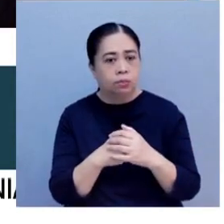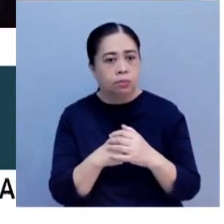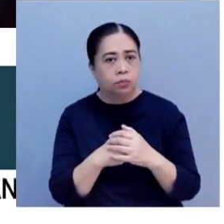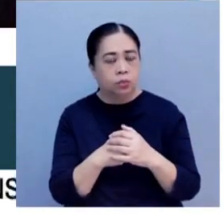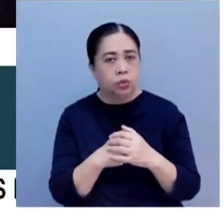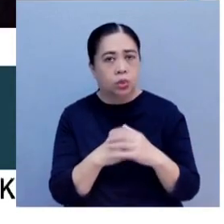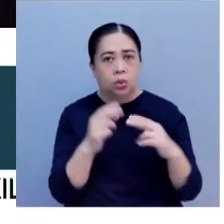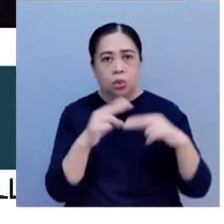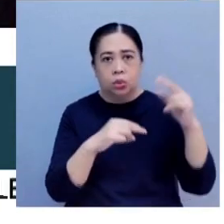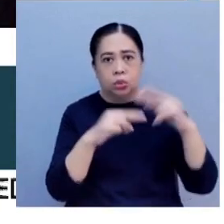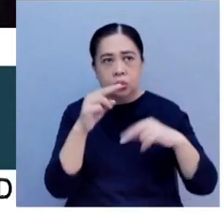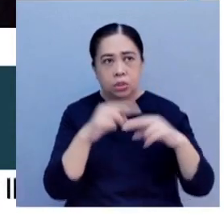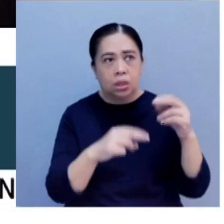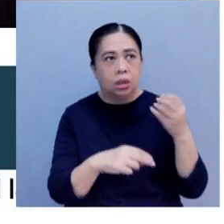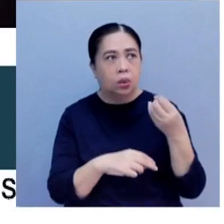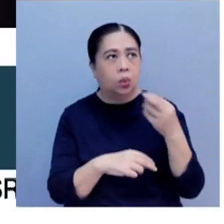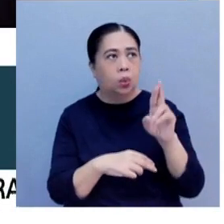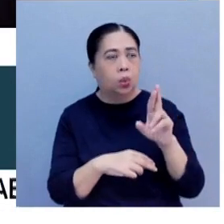construct or